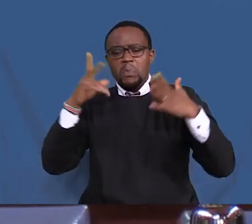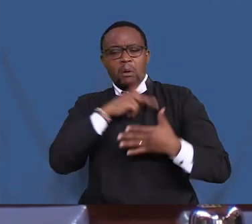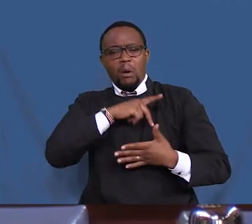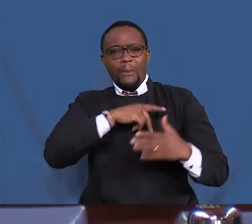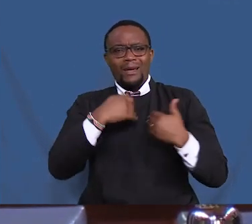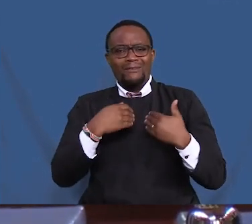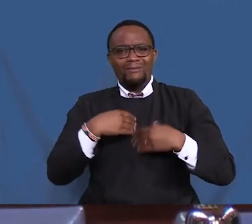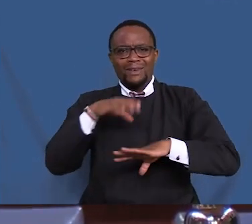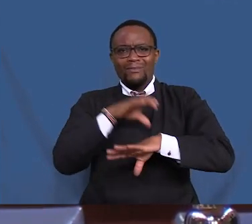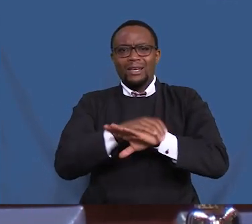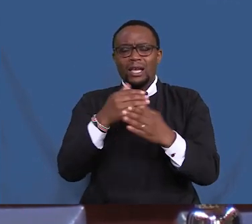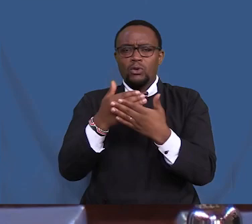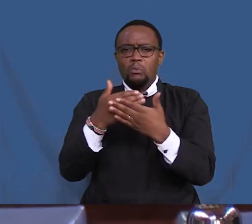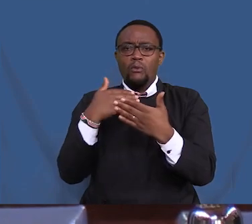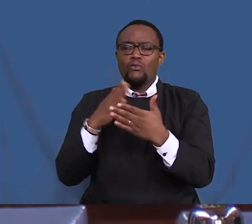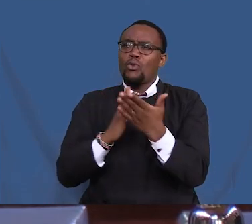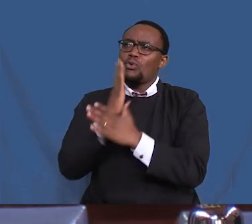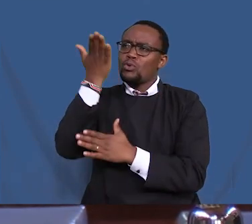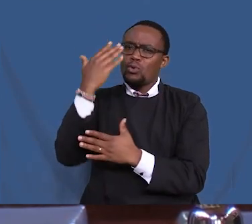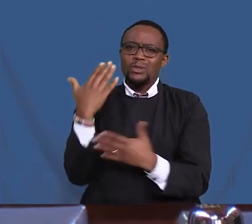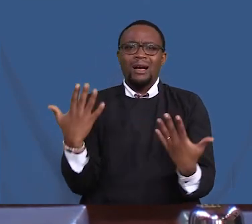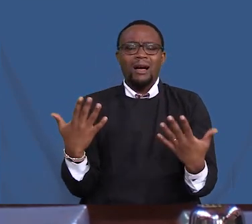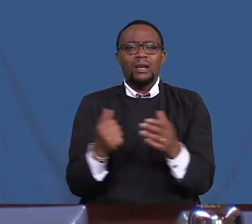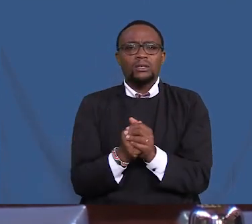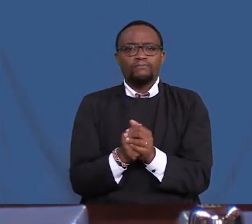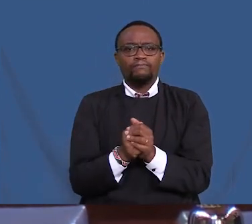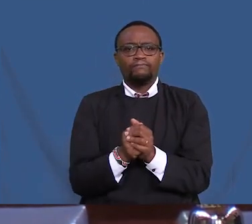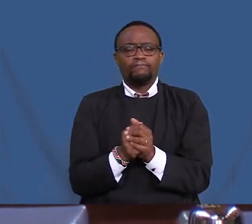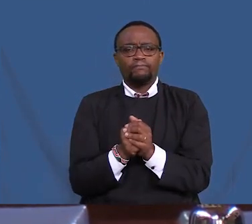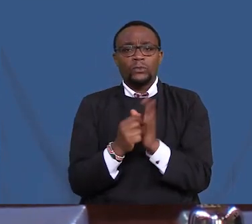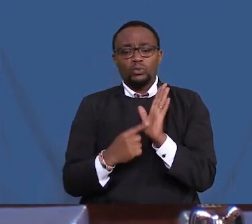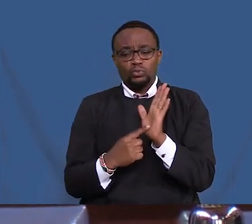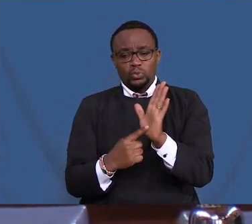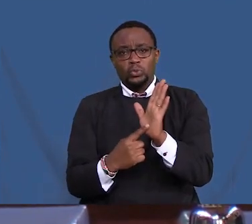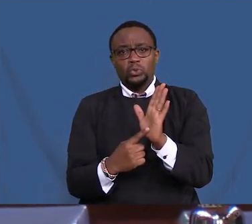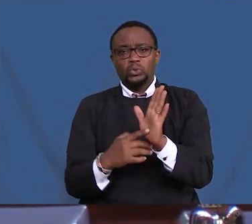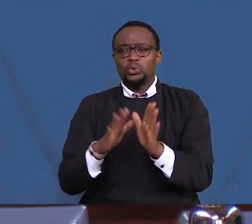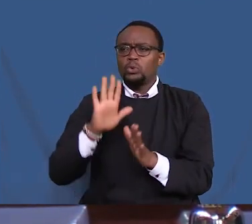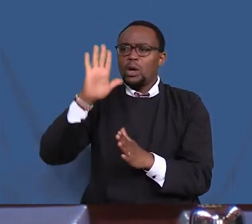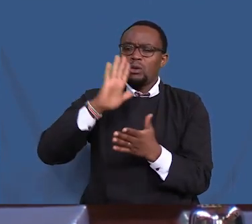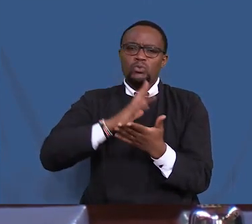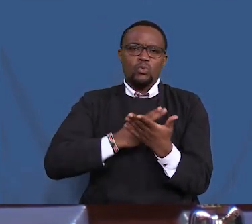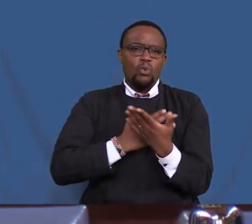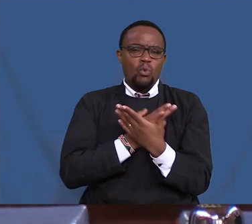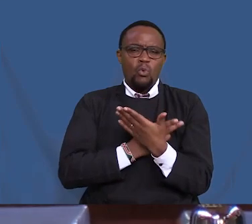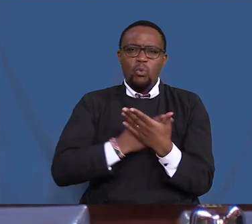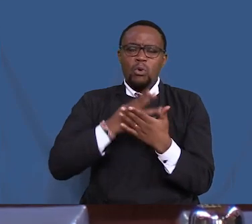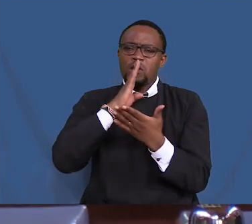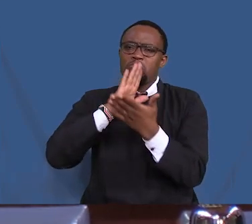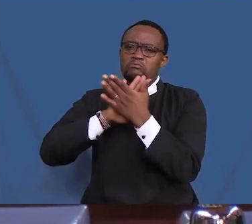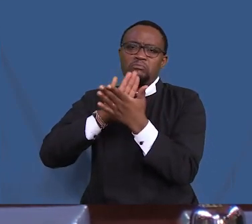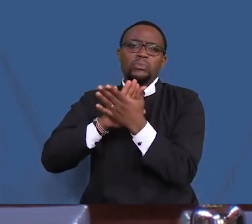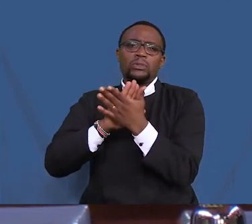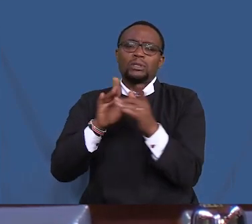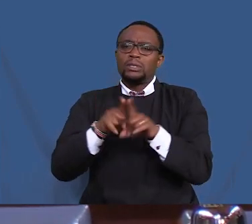we have received at his hands, to set forth his most holy praise and to